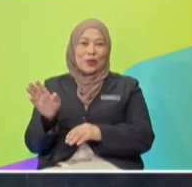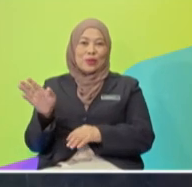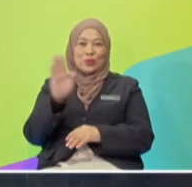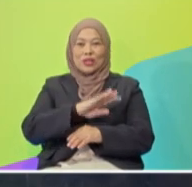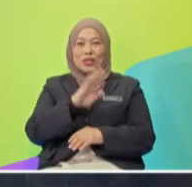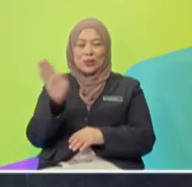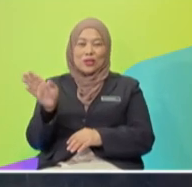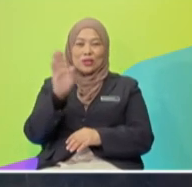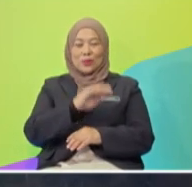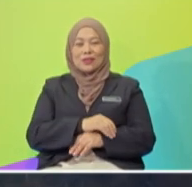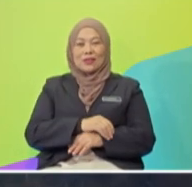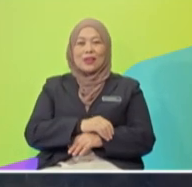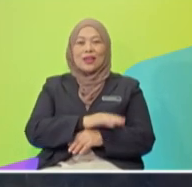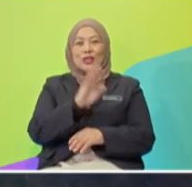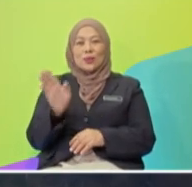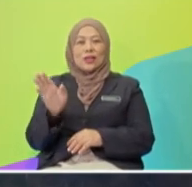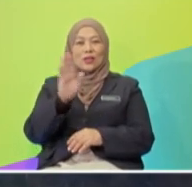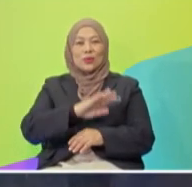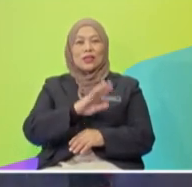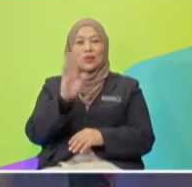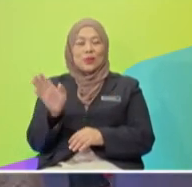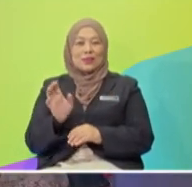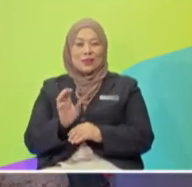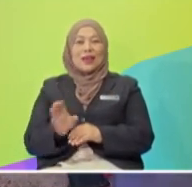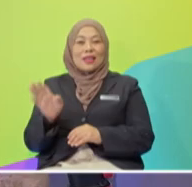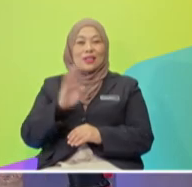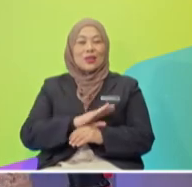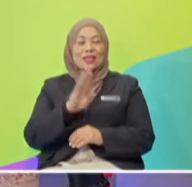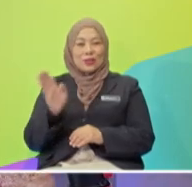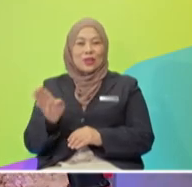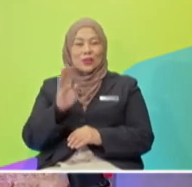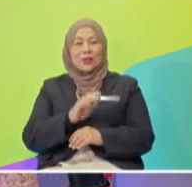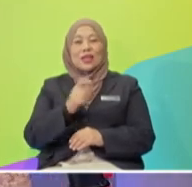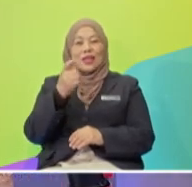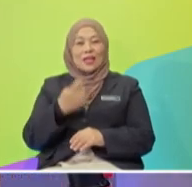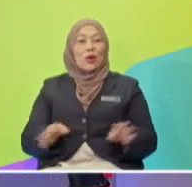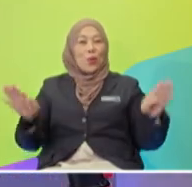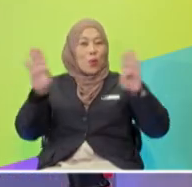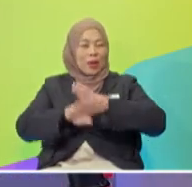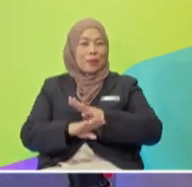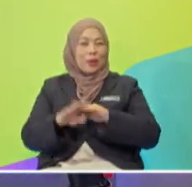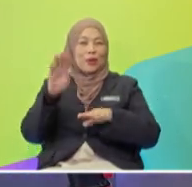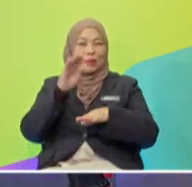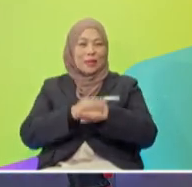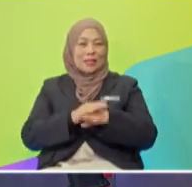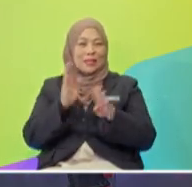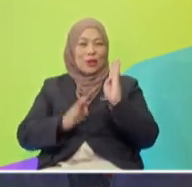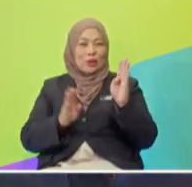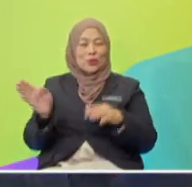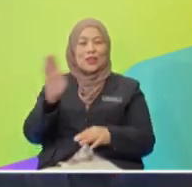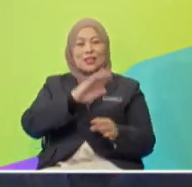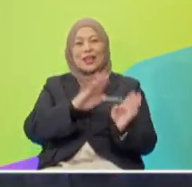go swish, swish, swish, swish, swish, swish, swish, swish, swish. The wipers on the bus